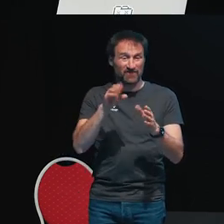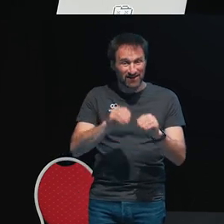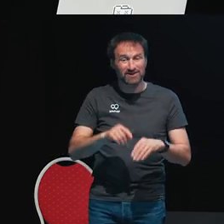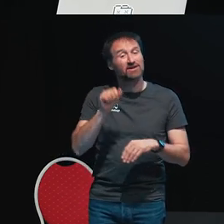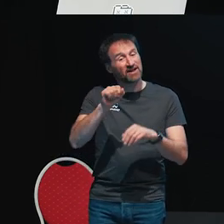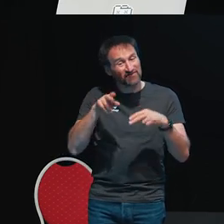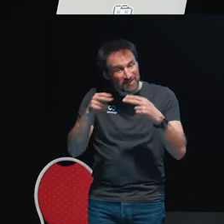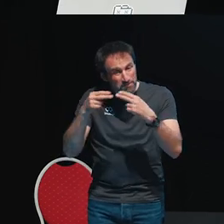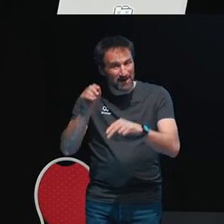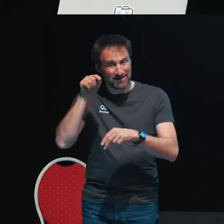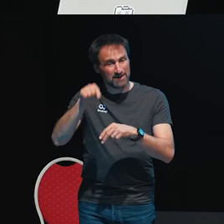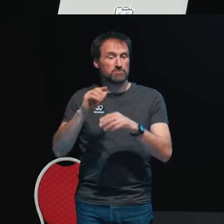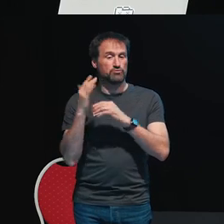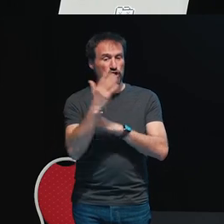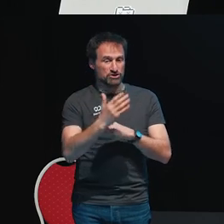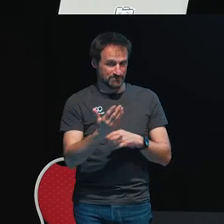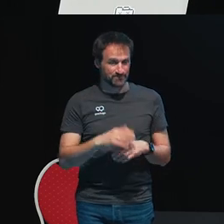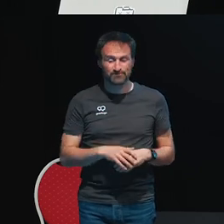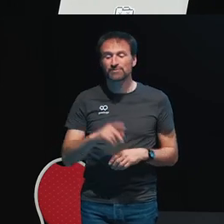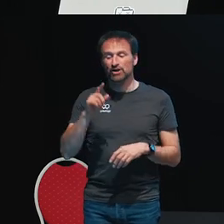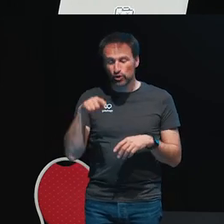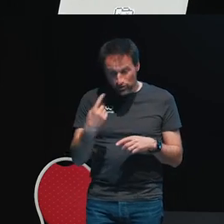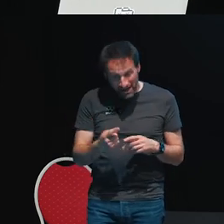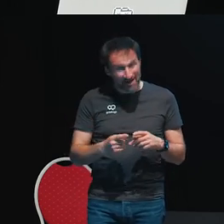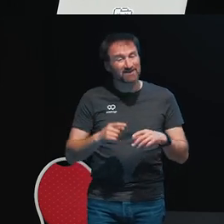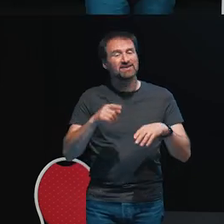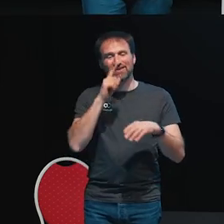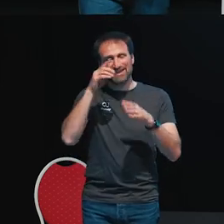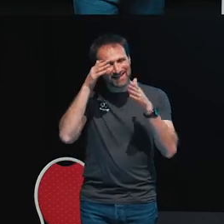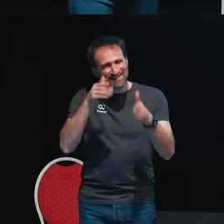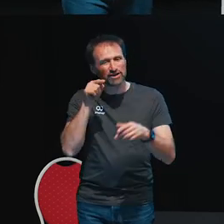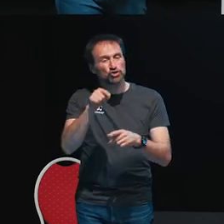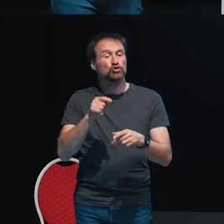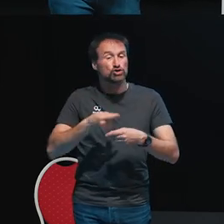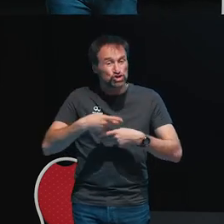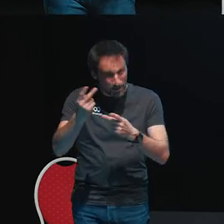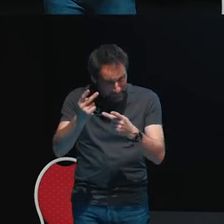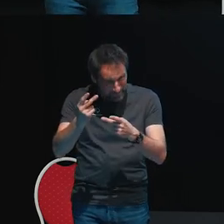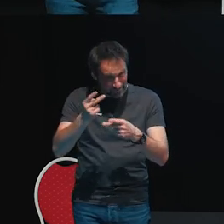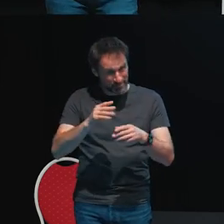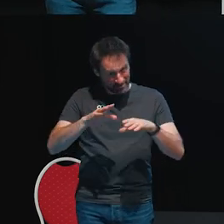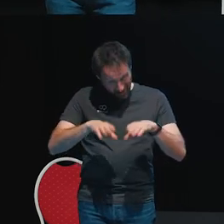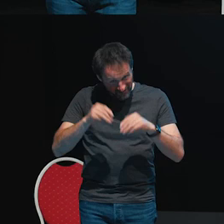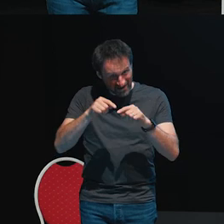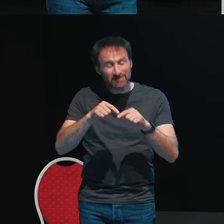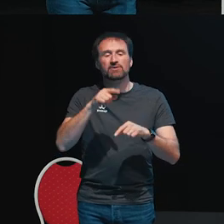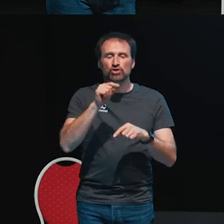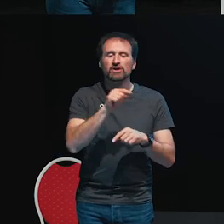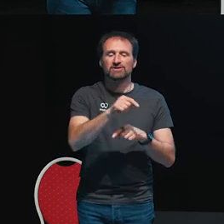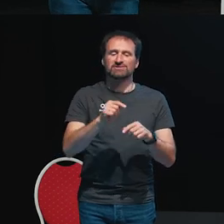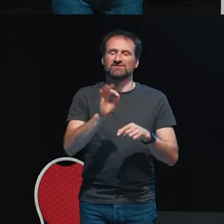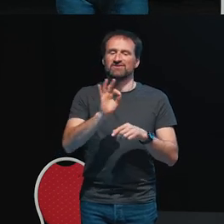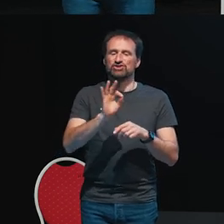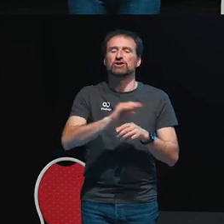the browsers. And then once that's done, intent to ship goes in. And this means that the feature is about to land in